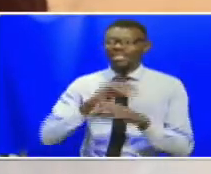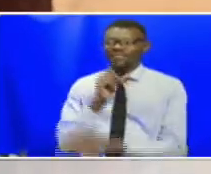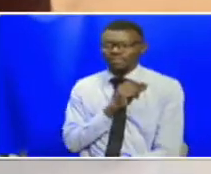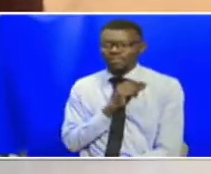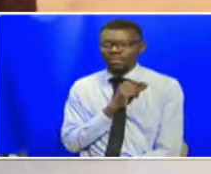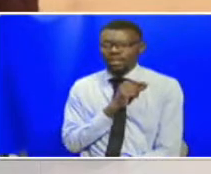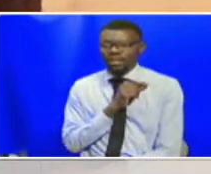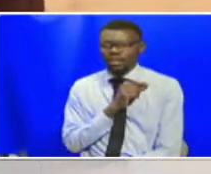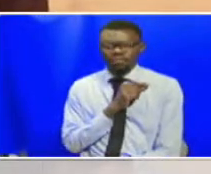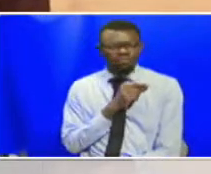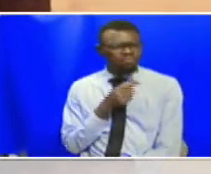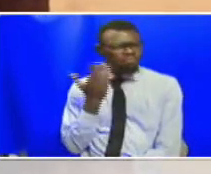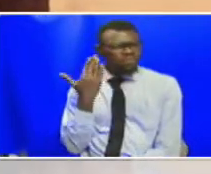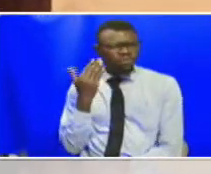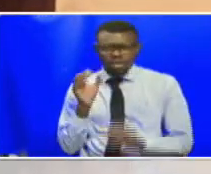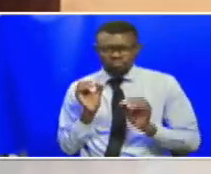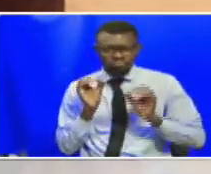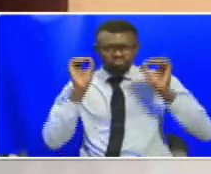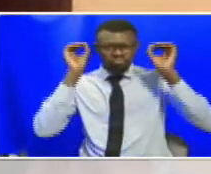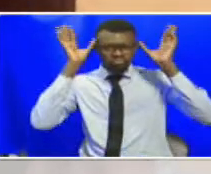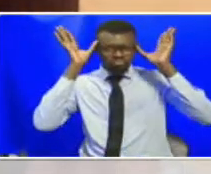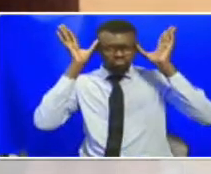Sasa tukachanga.